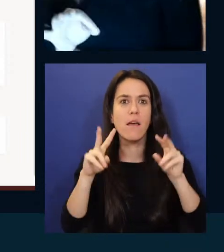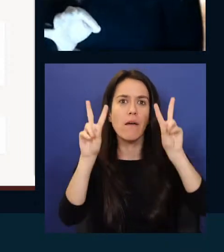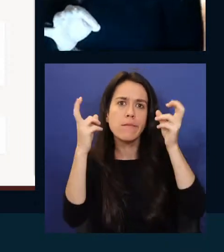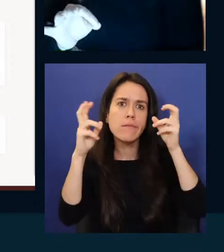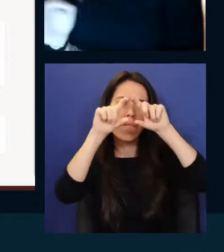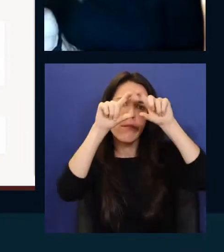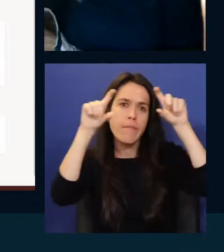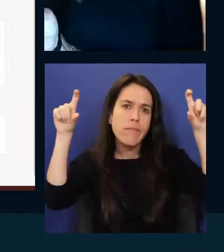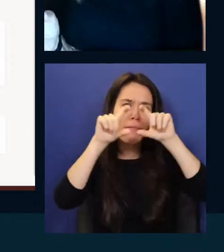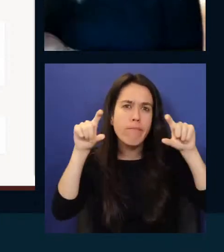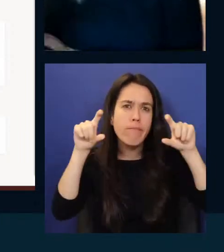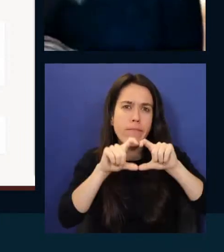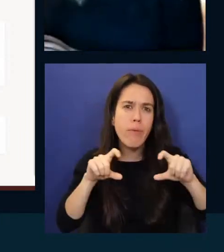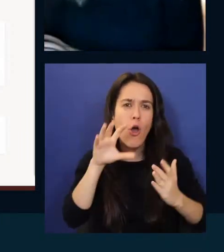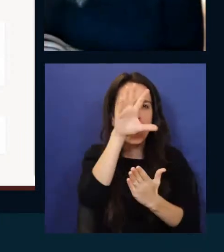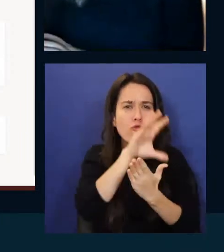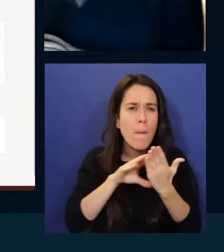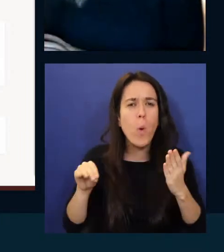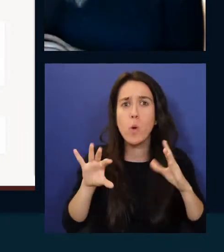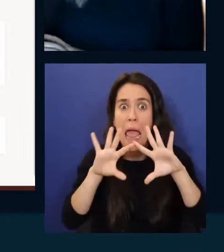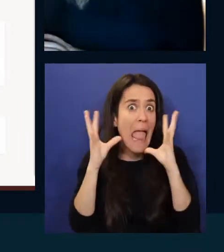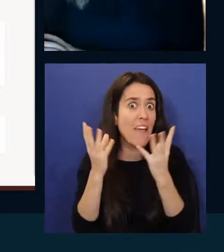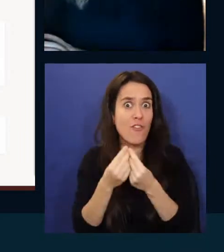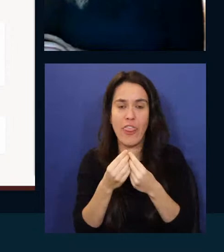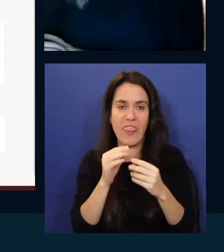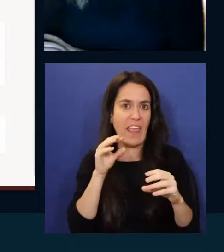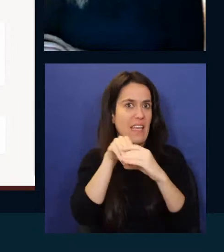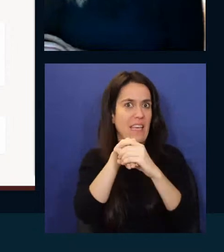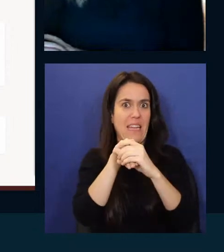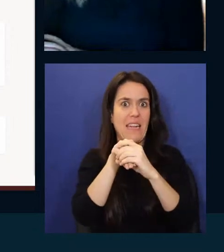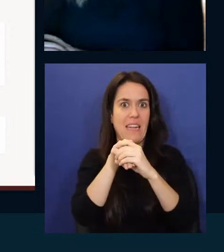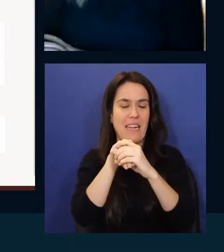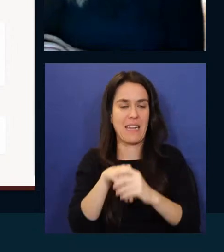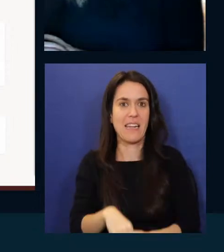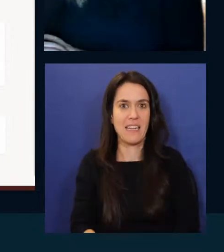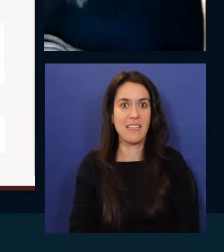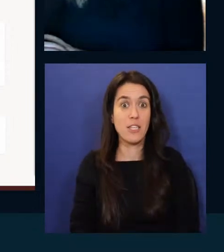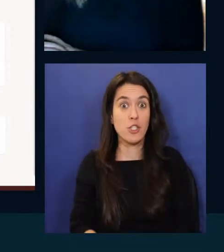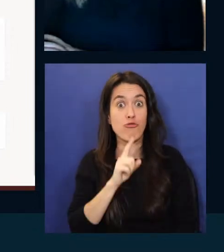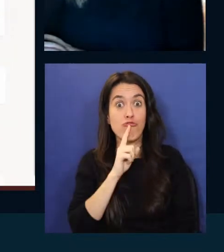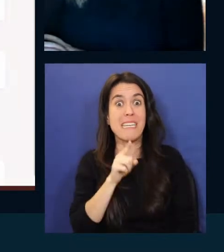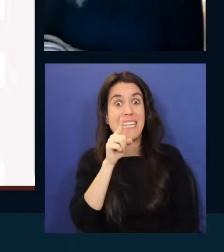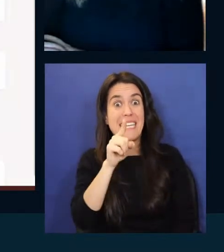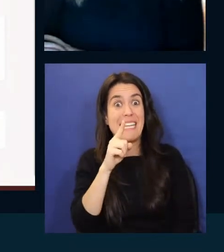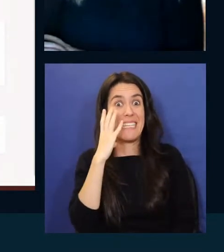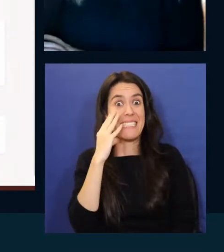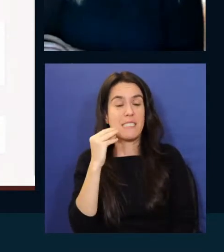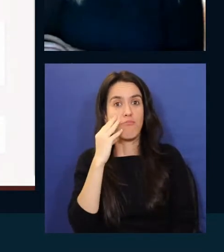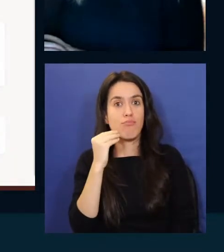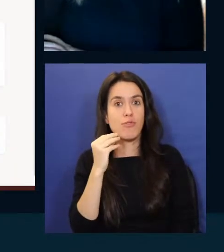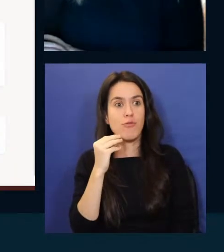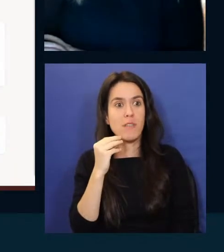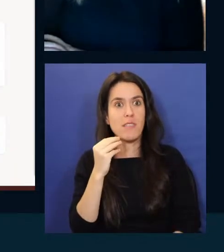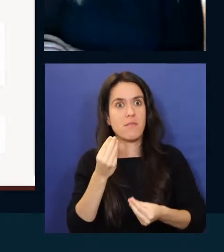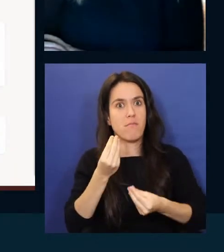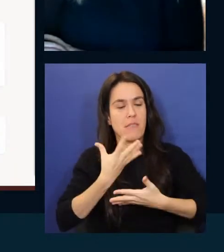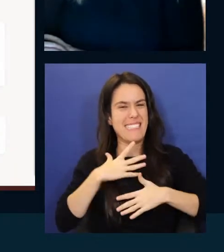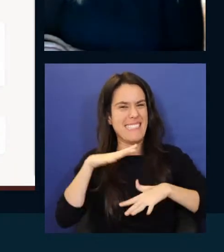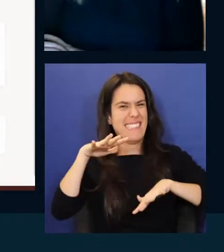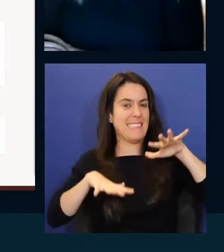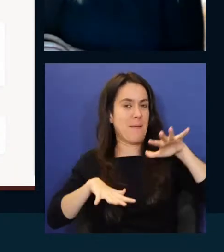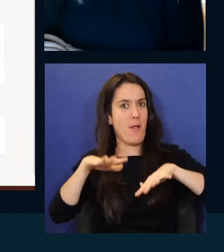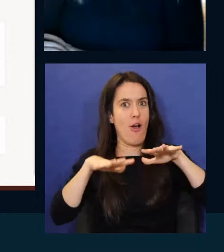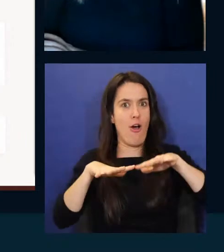dashboards and reports and tiles. So actually this experience is very, very similar to what we're